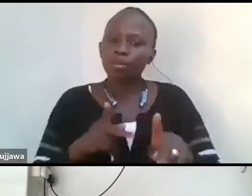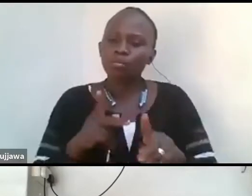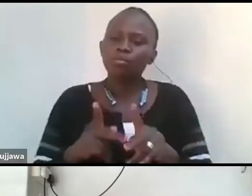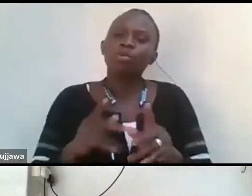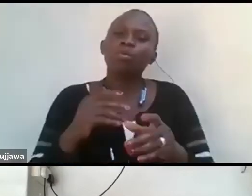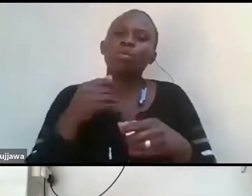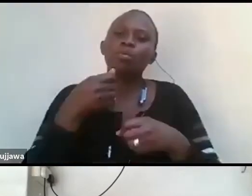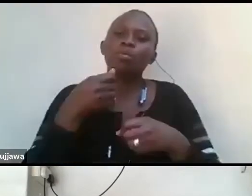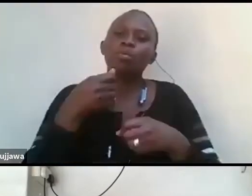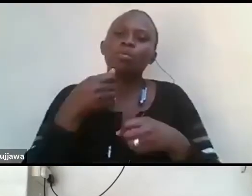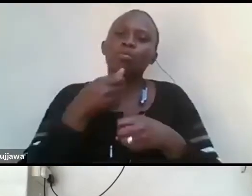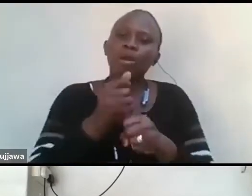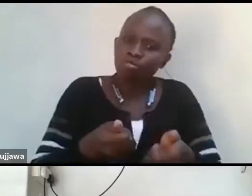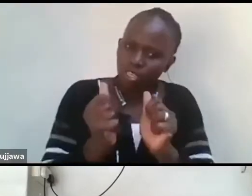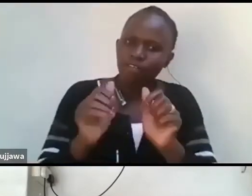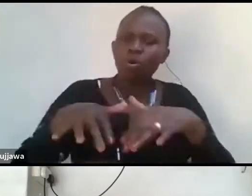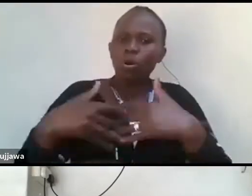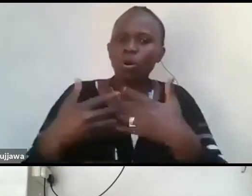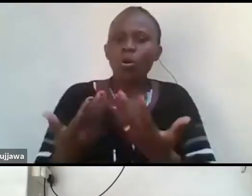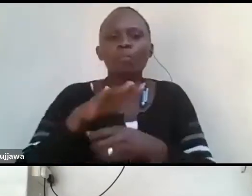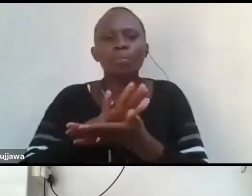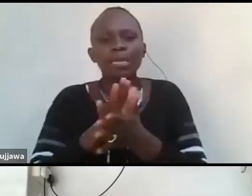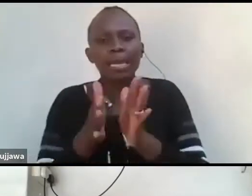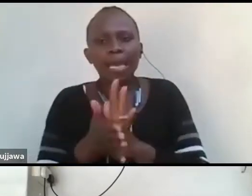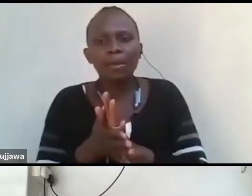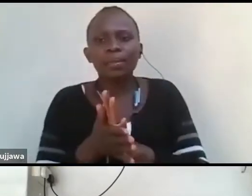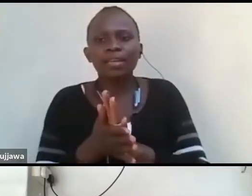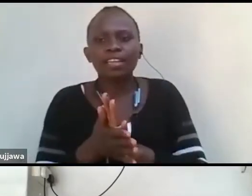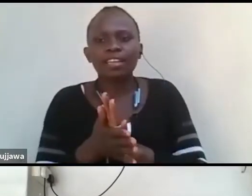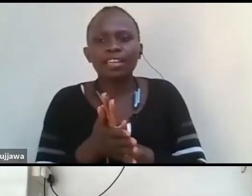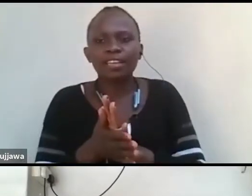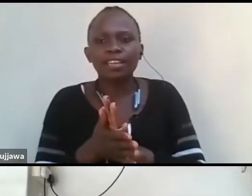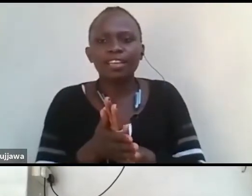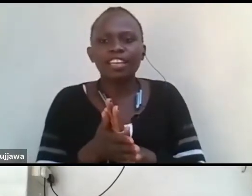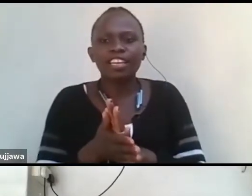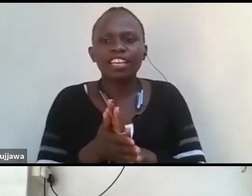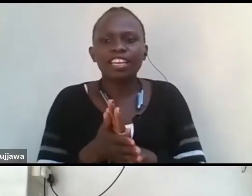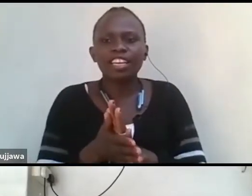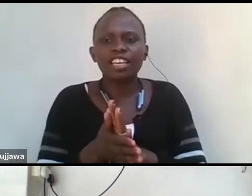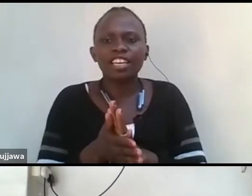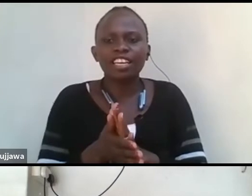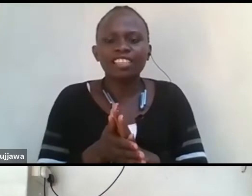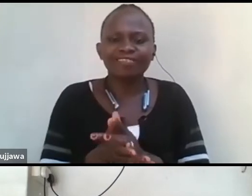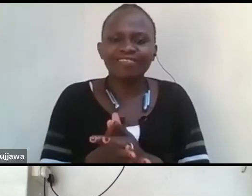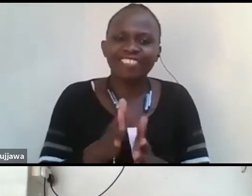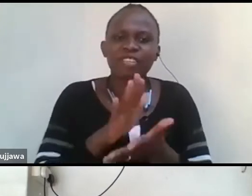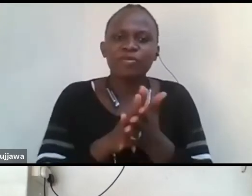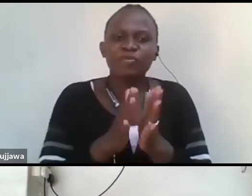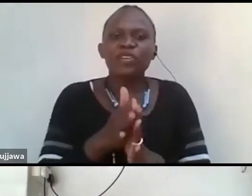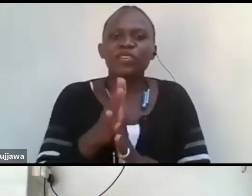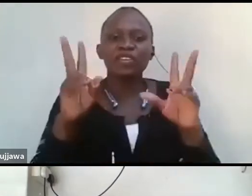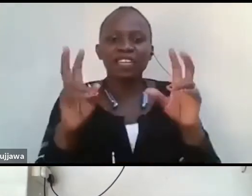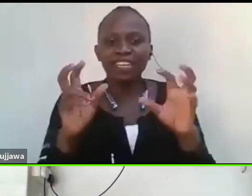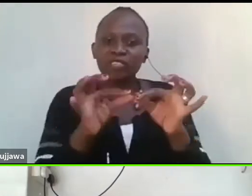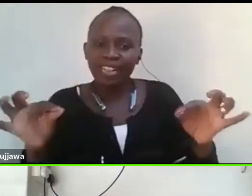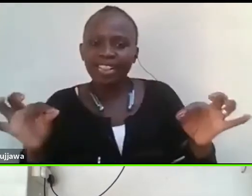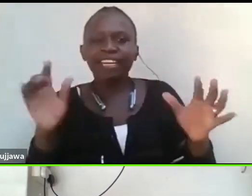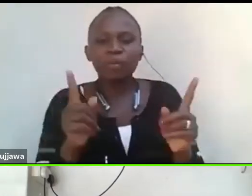yourself or becoming a chic, I think as you called it, the short form of your title, as you said, there's definitely a lot of